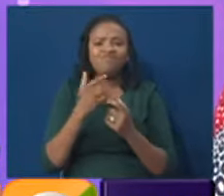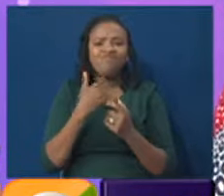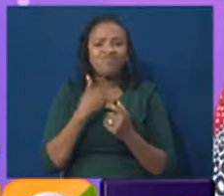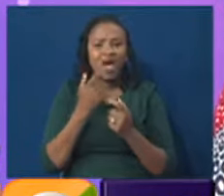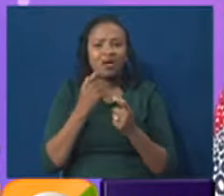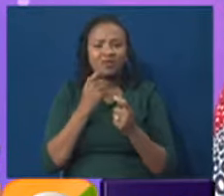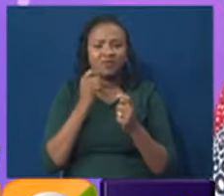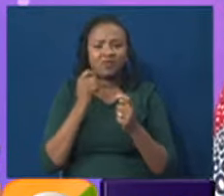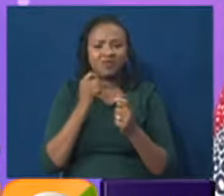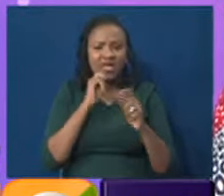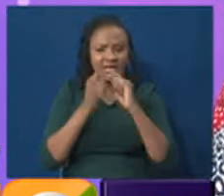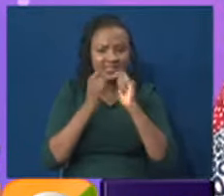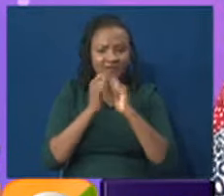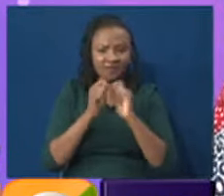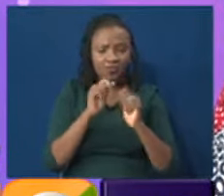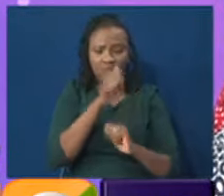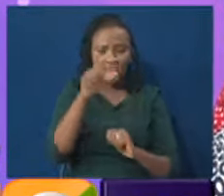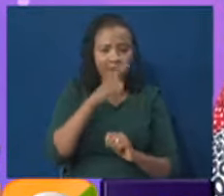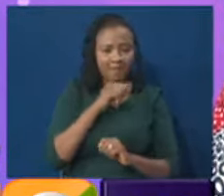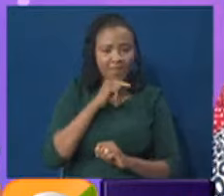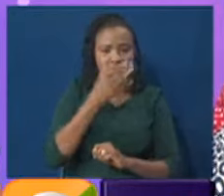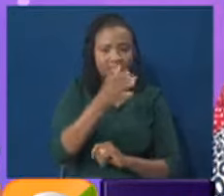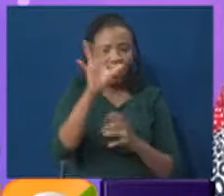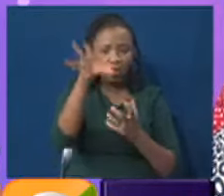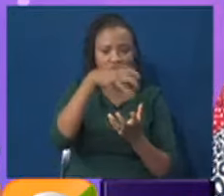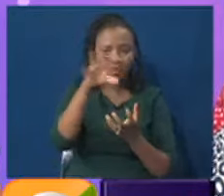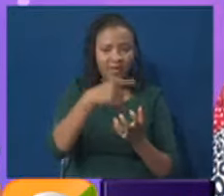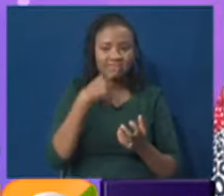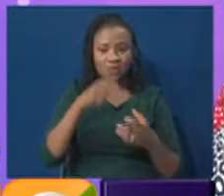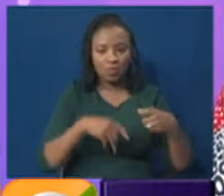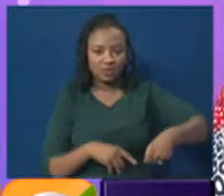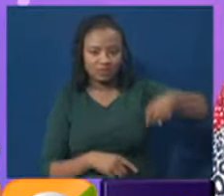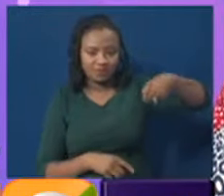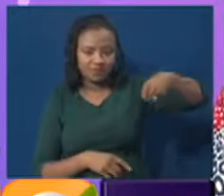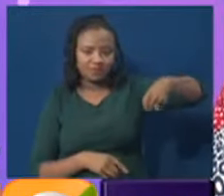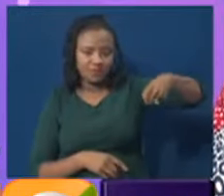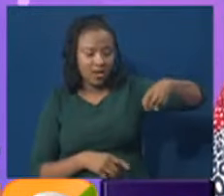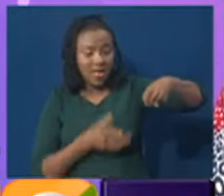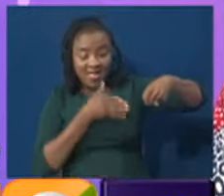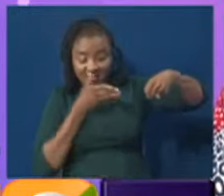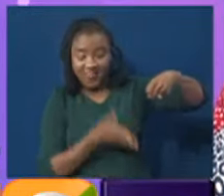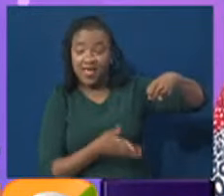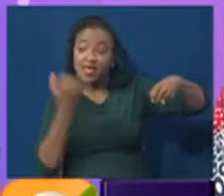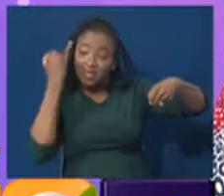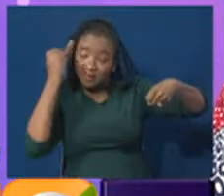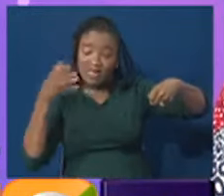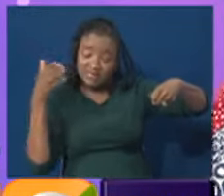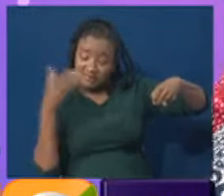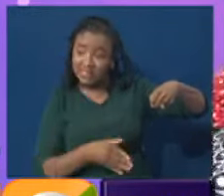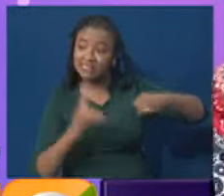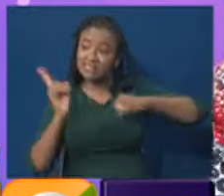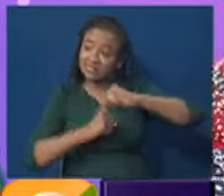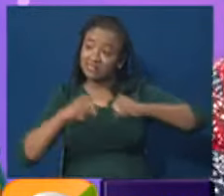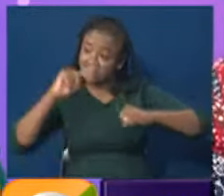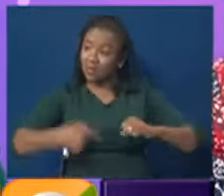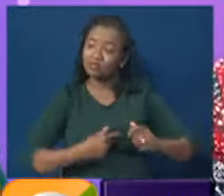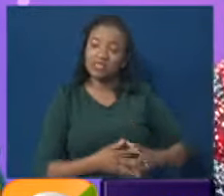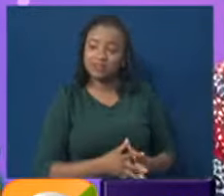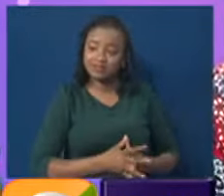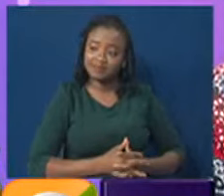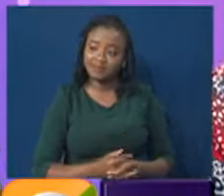gentleman who was in a supermarket who said that he had a small paper bag. And he said, can you imagine, I have actually spent